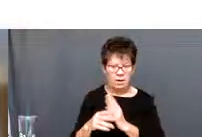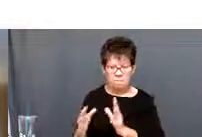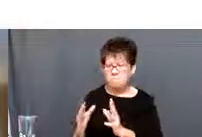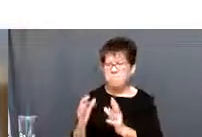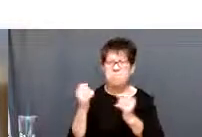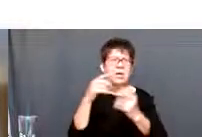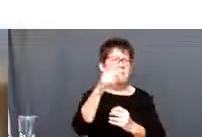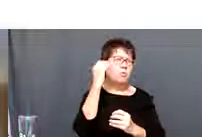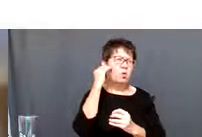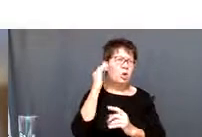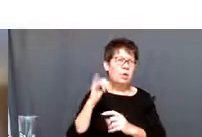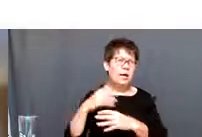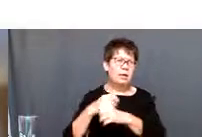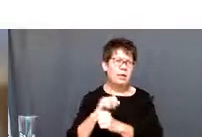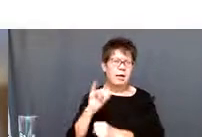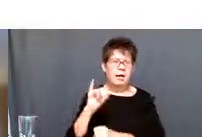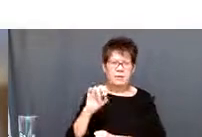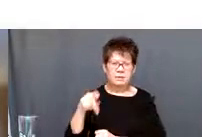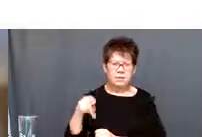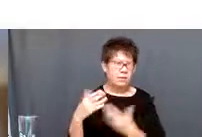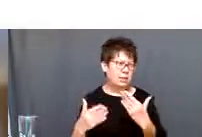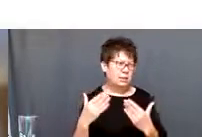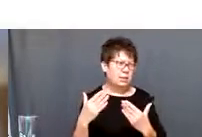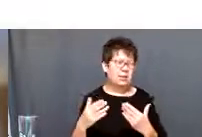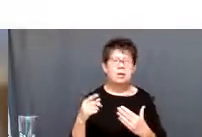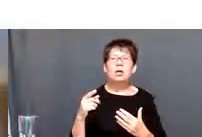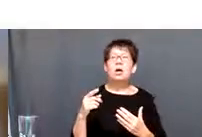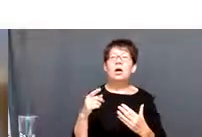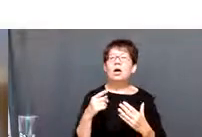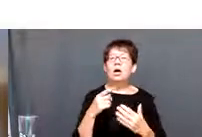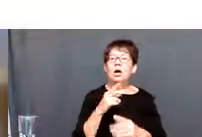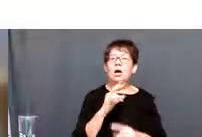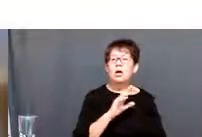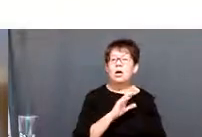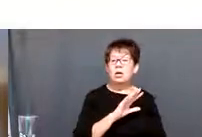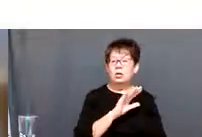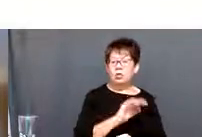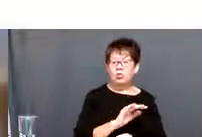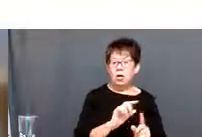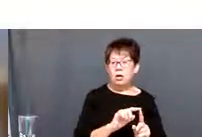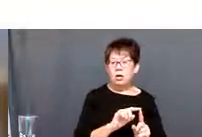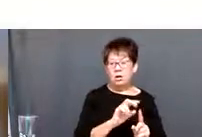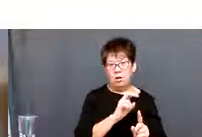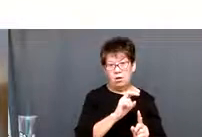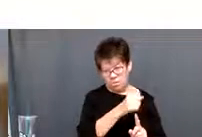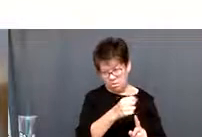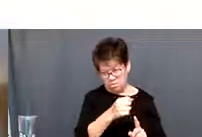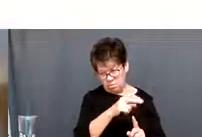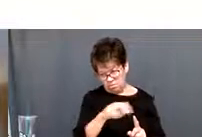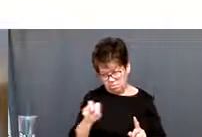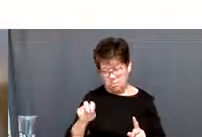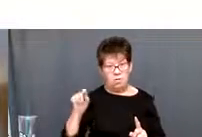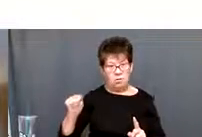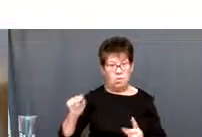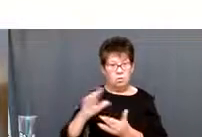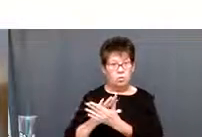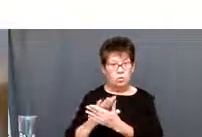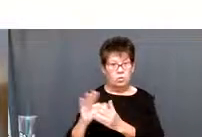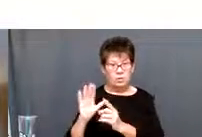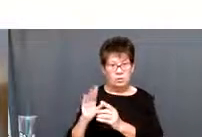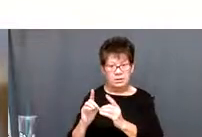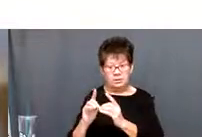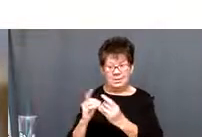are familiar with that term already. And once your child transitions from TEIS to your local school district, as I mentioned, you cannot